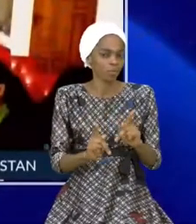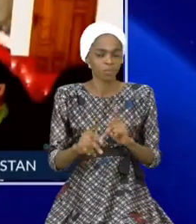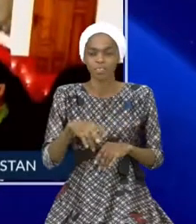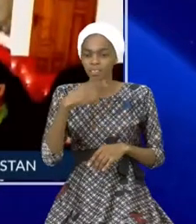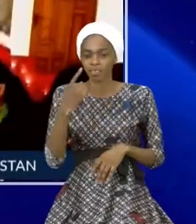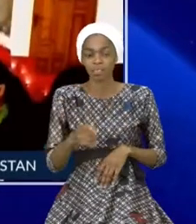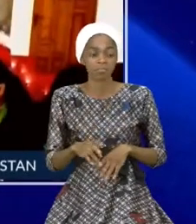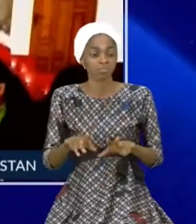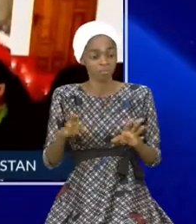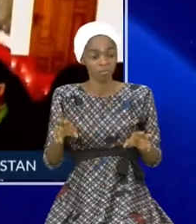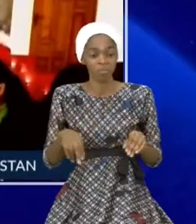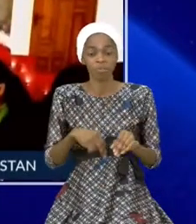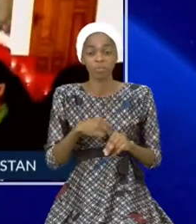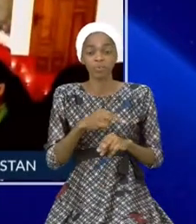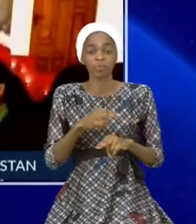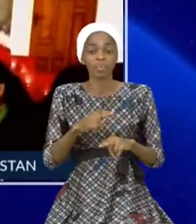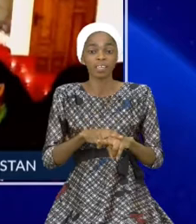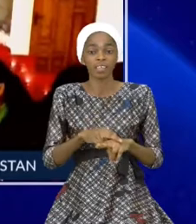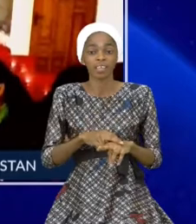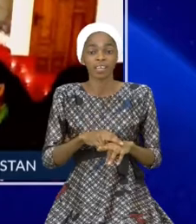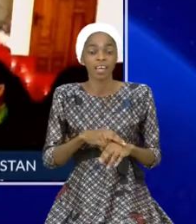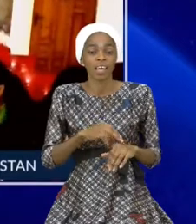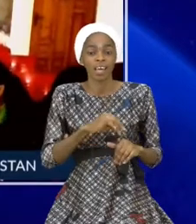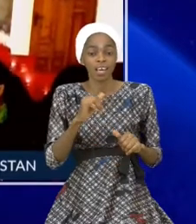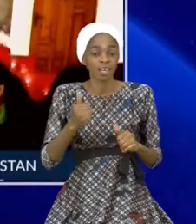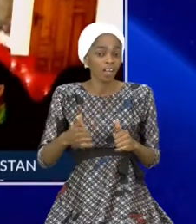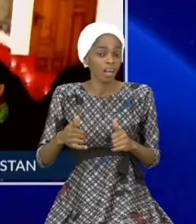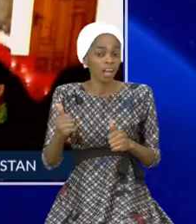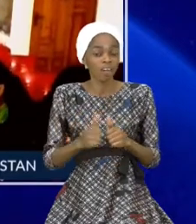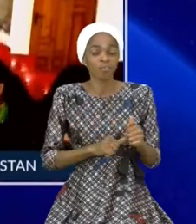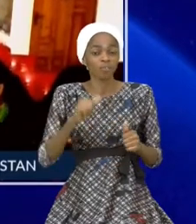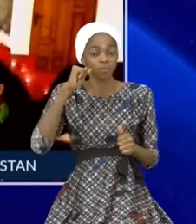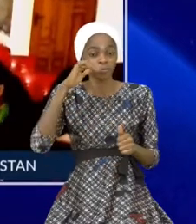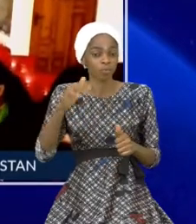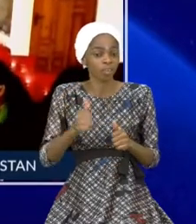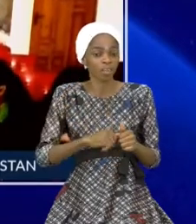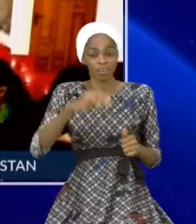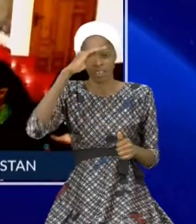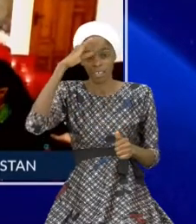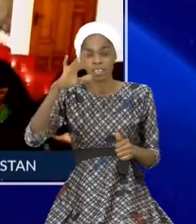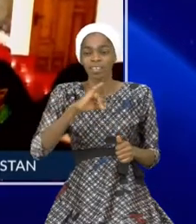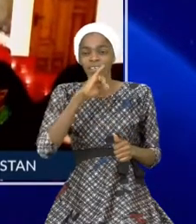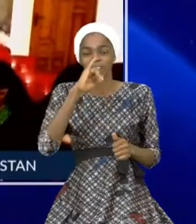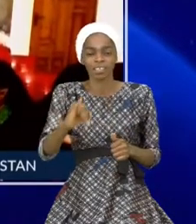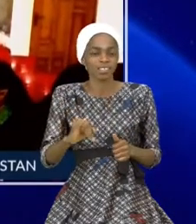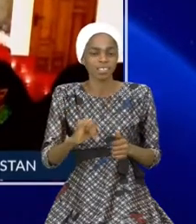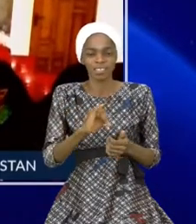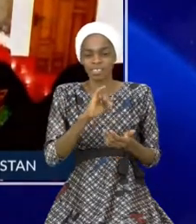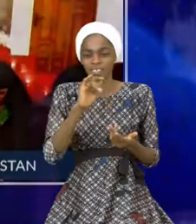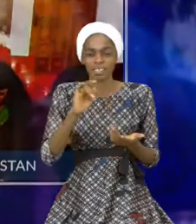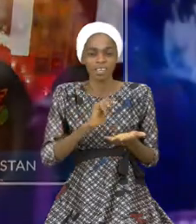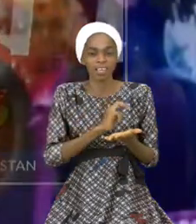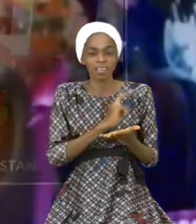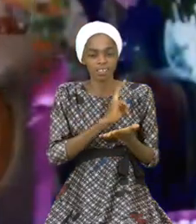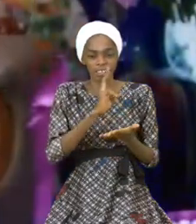normally everyone, every boy, every girl is an innocent person.